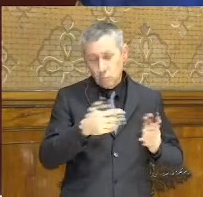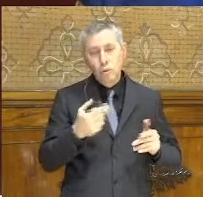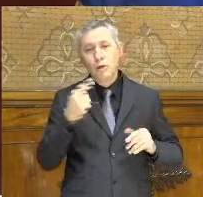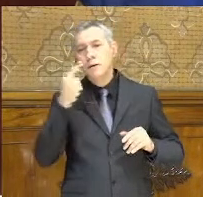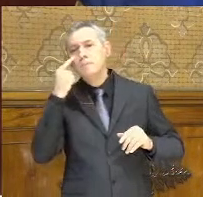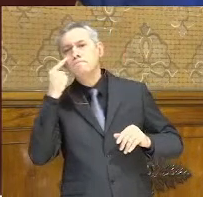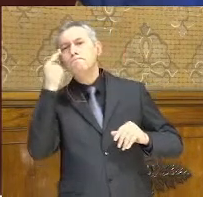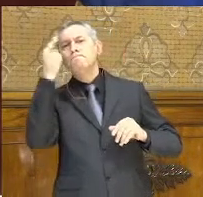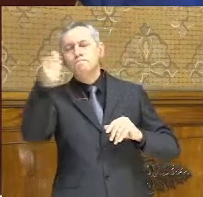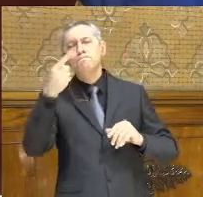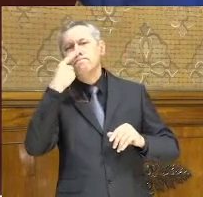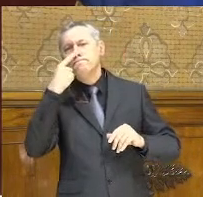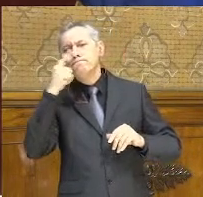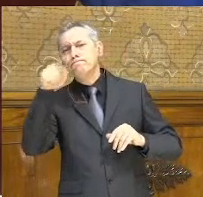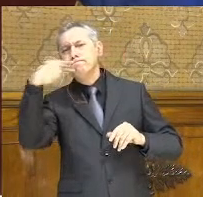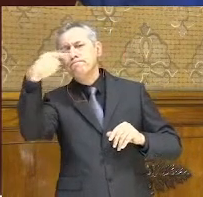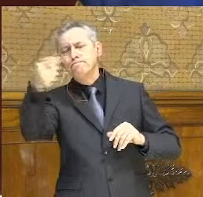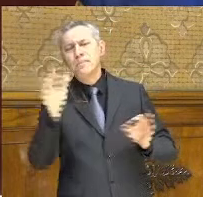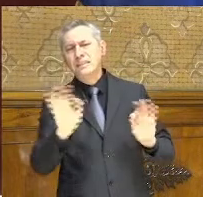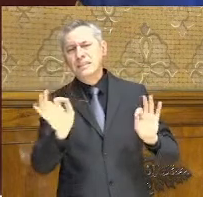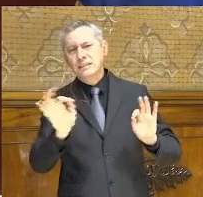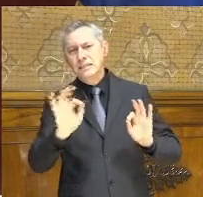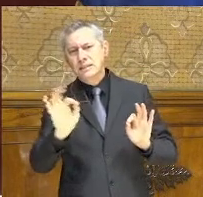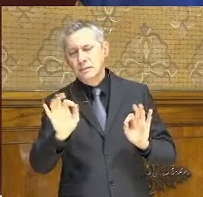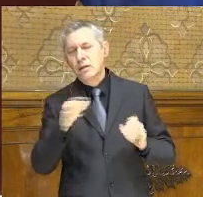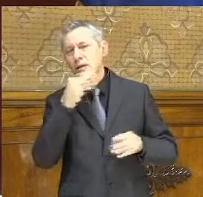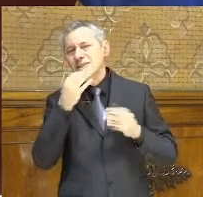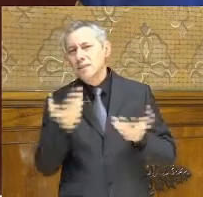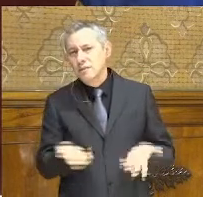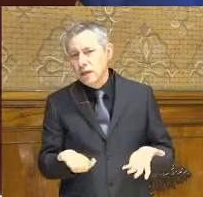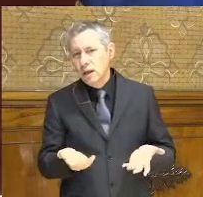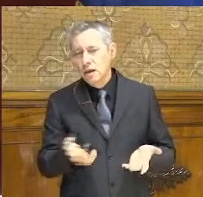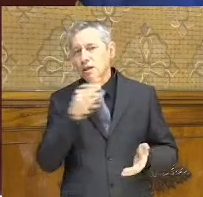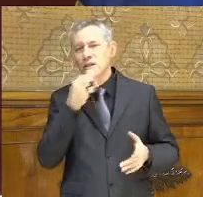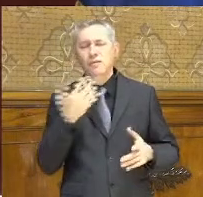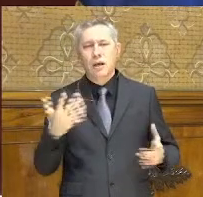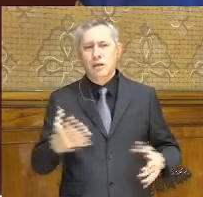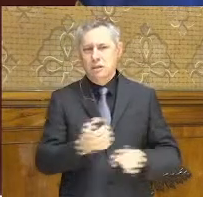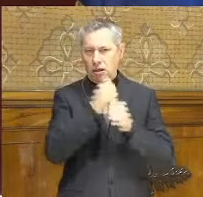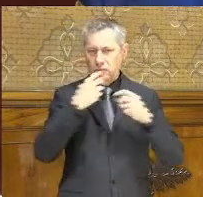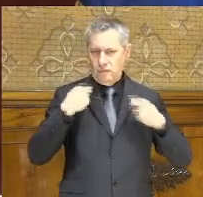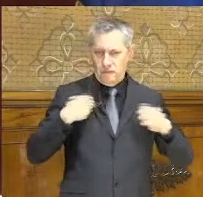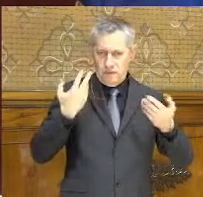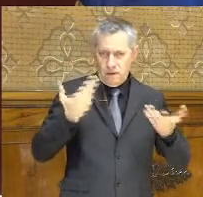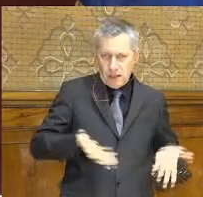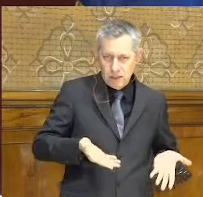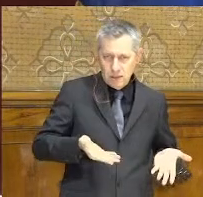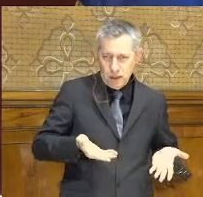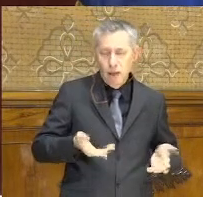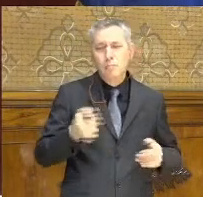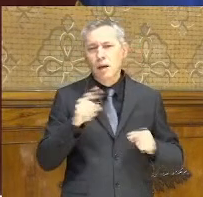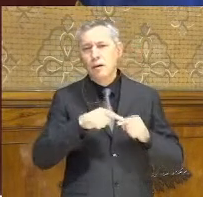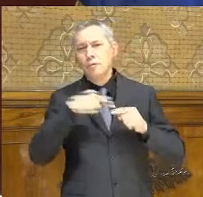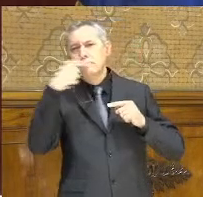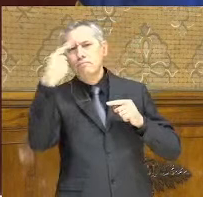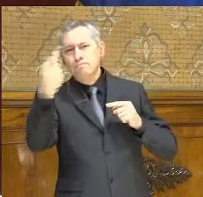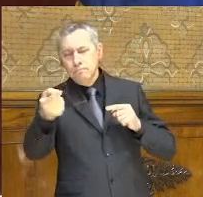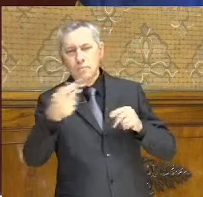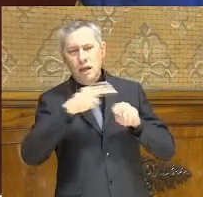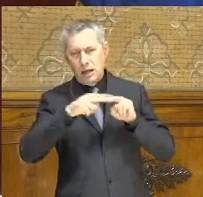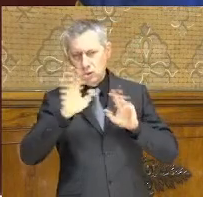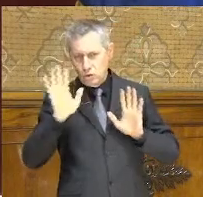vision of the not yet builds its sense of the survival of present-day history by projecting a sovereign